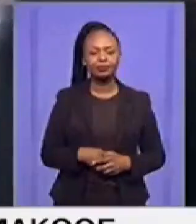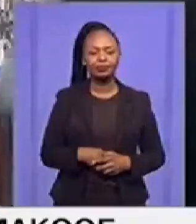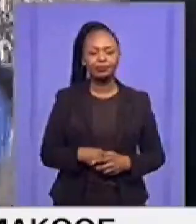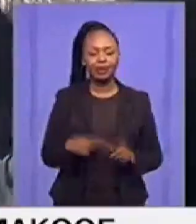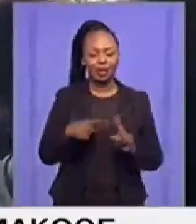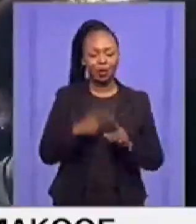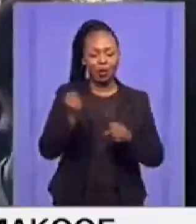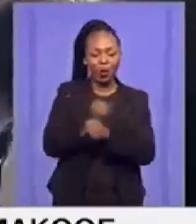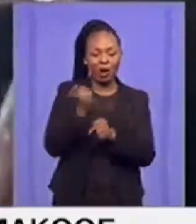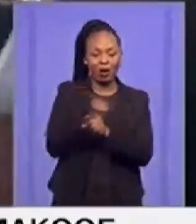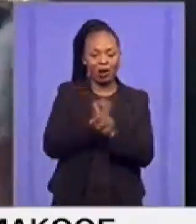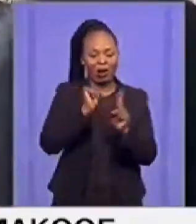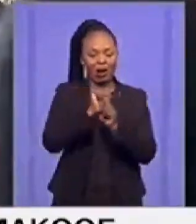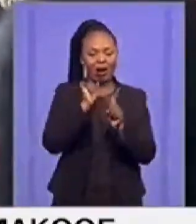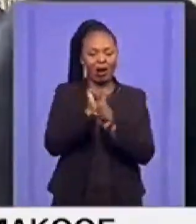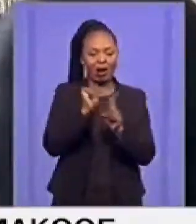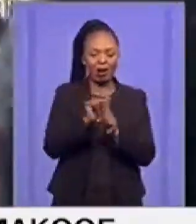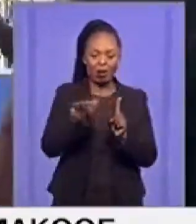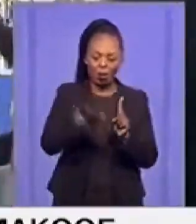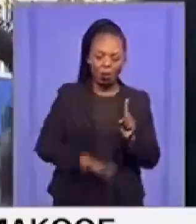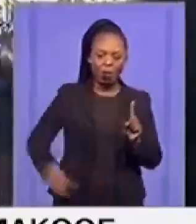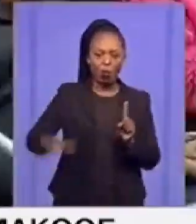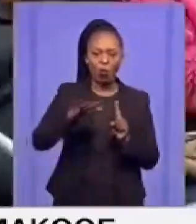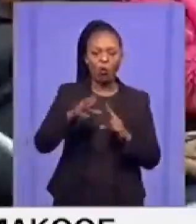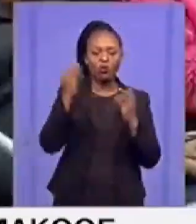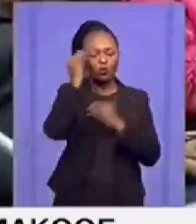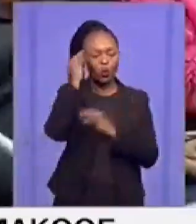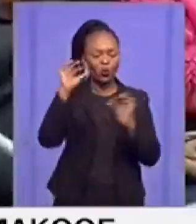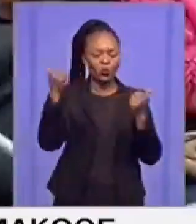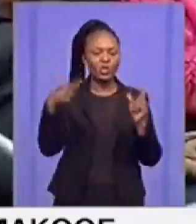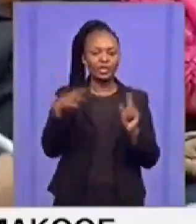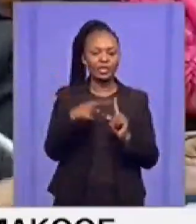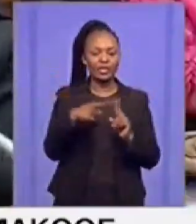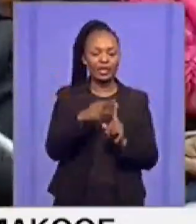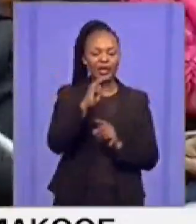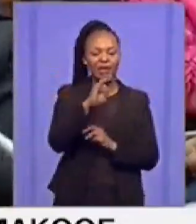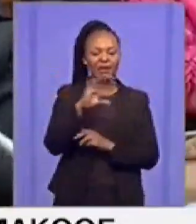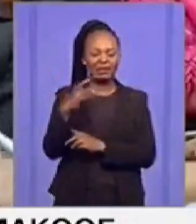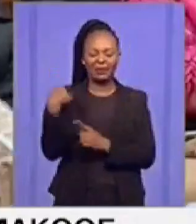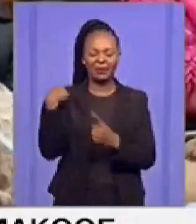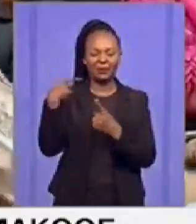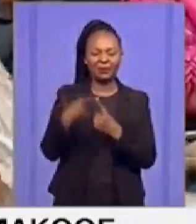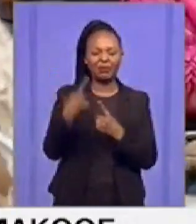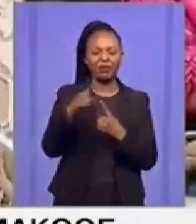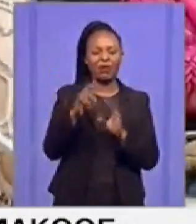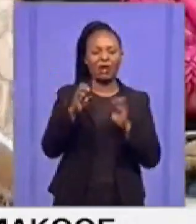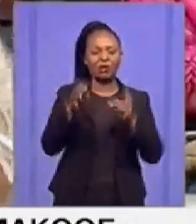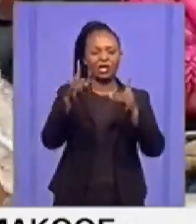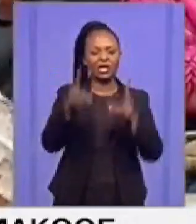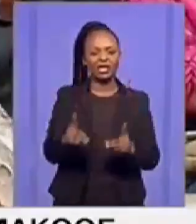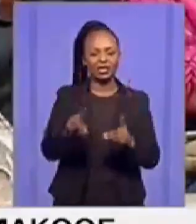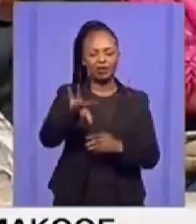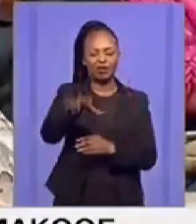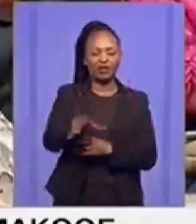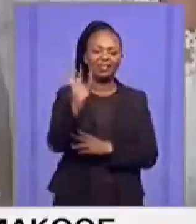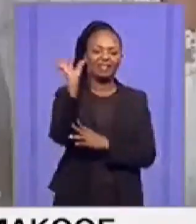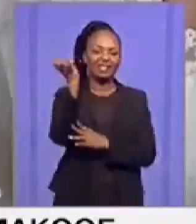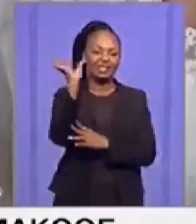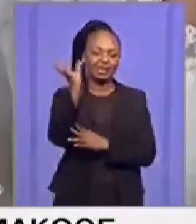Mosebetsi wa hae o tsebahetse naha ka bophara ke letona la nako e telele la thuto provinceng ya Free